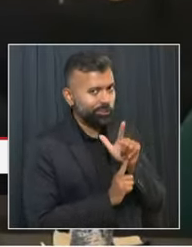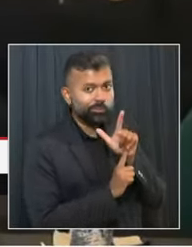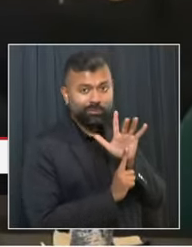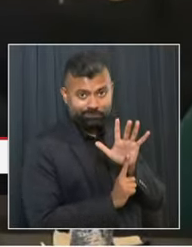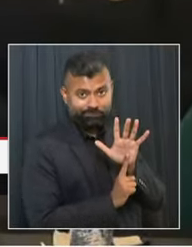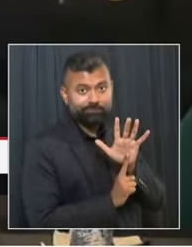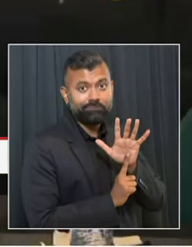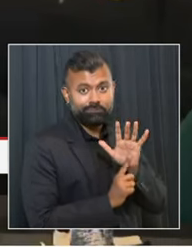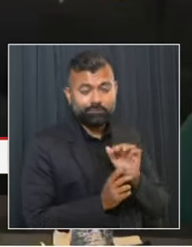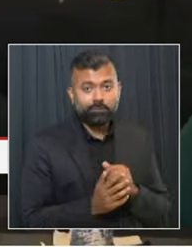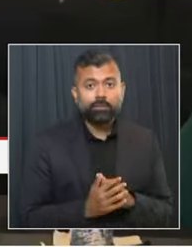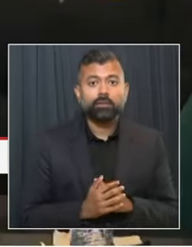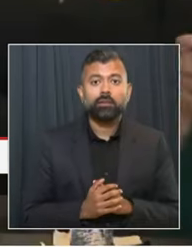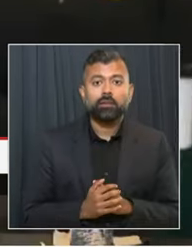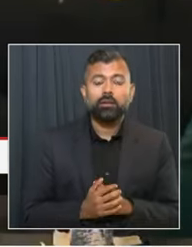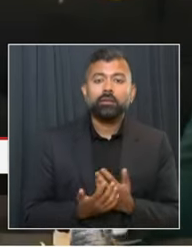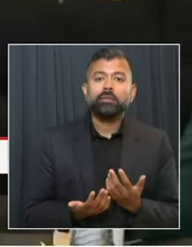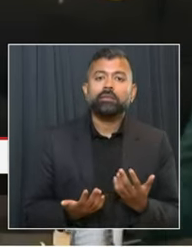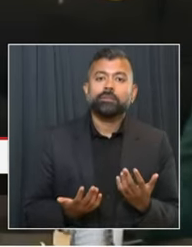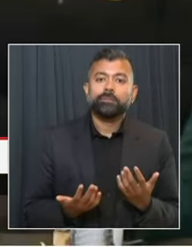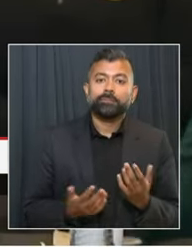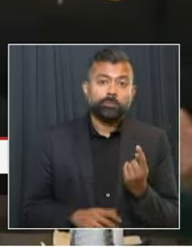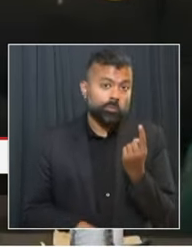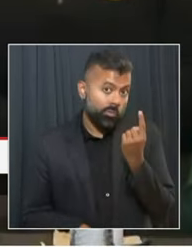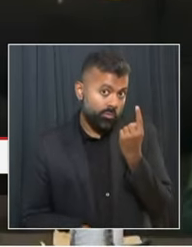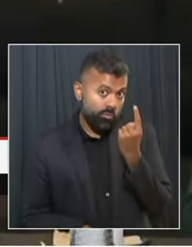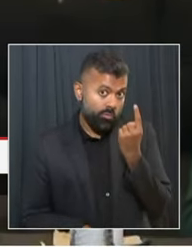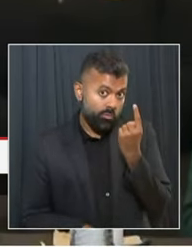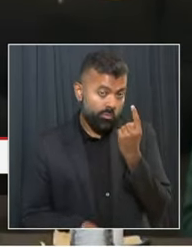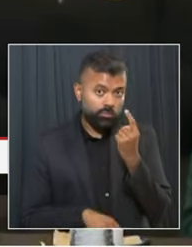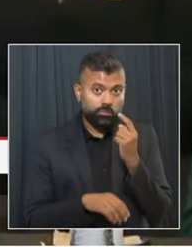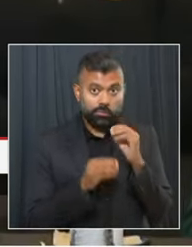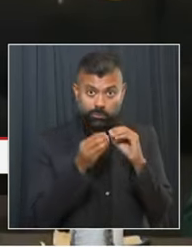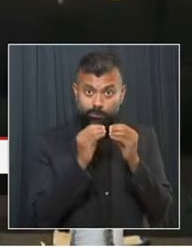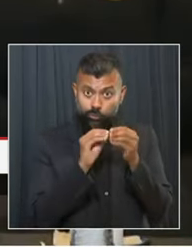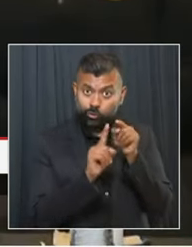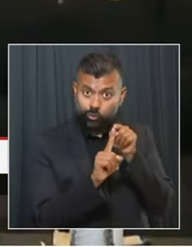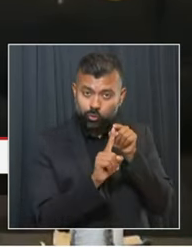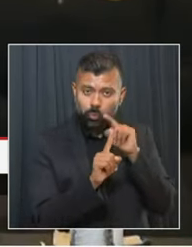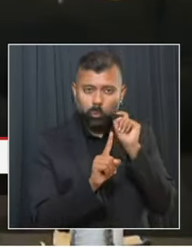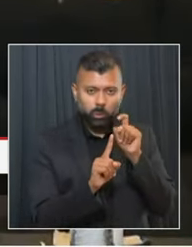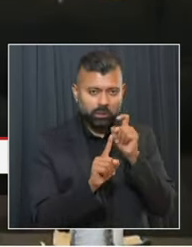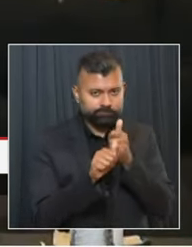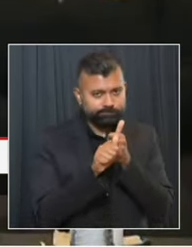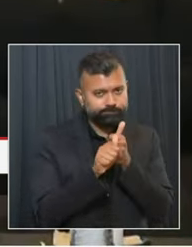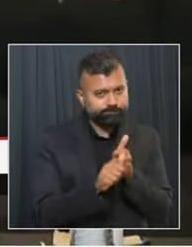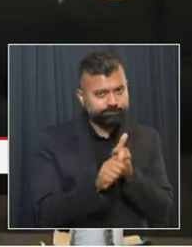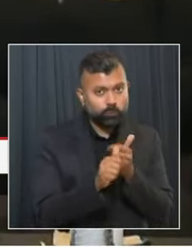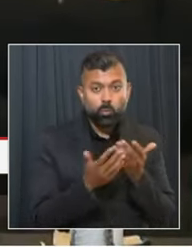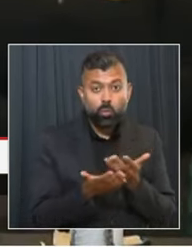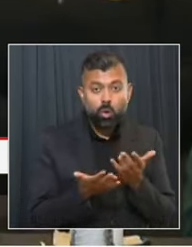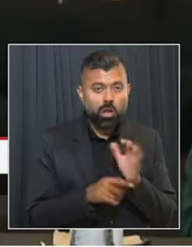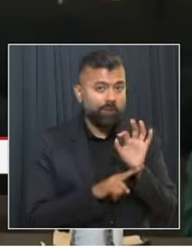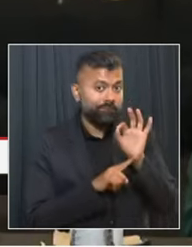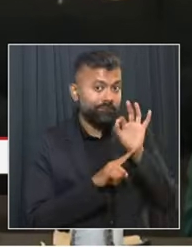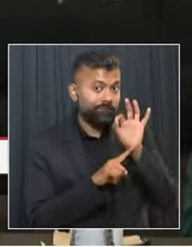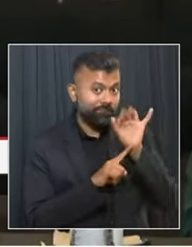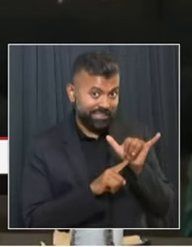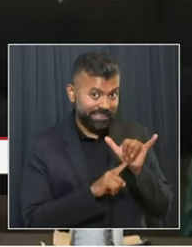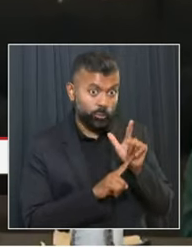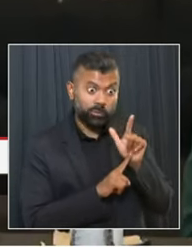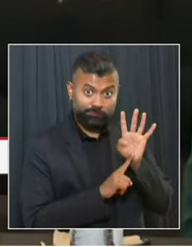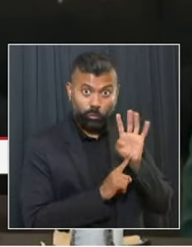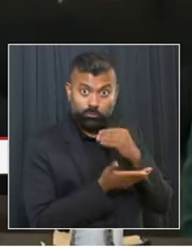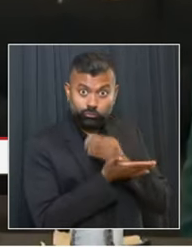that everyone talks about that was very hard to reach was making sure we had a budget for 25 that complied with the spending levels and spending